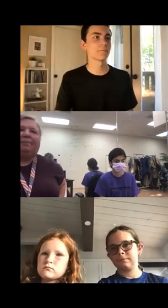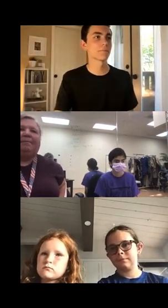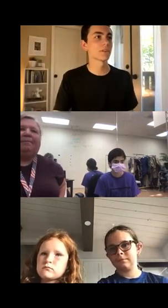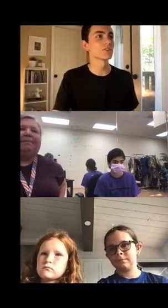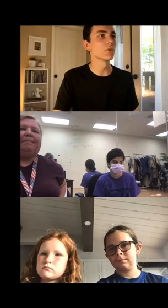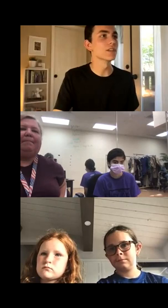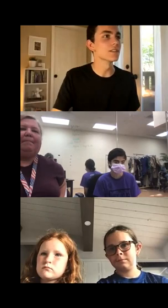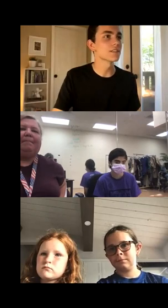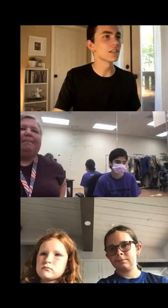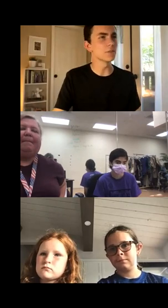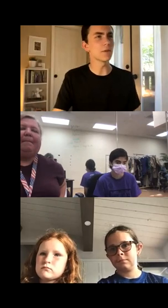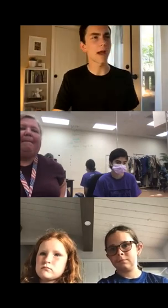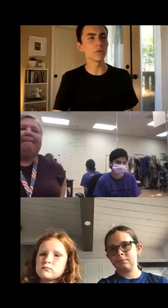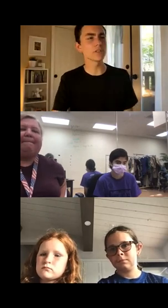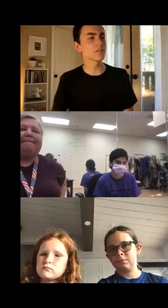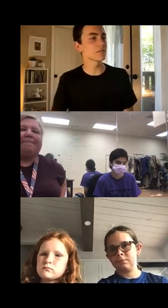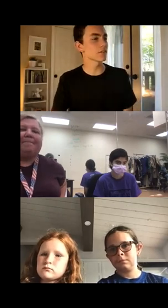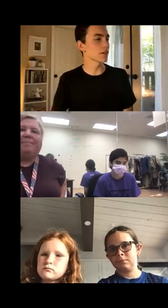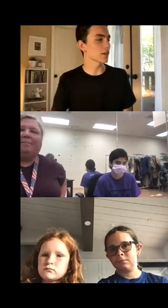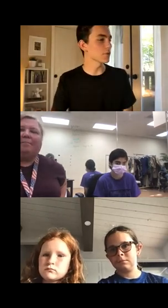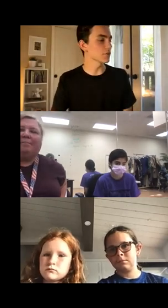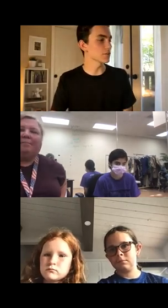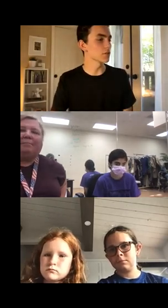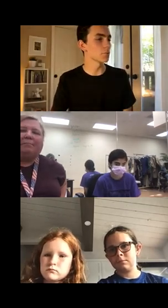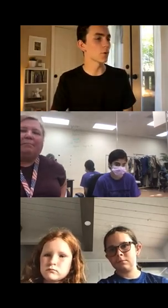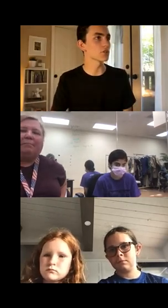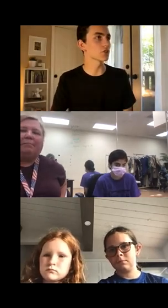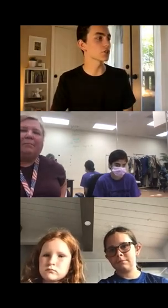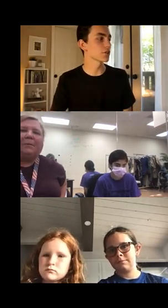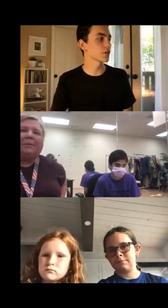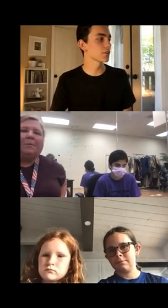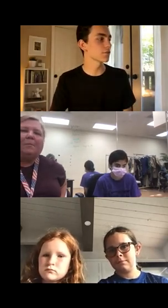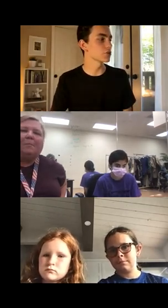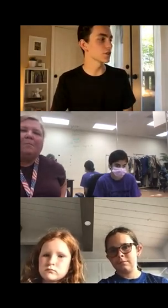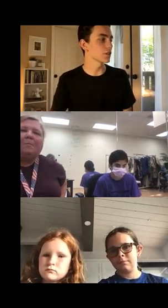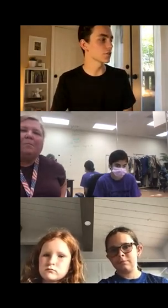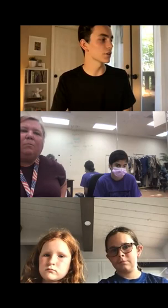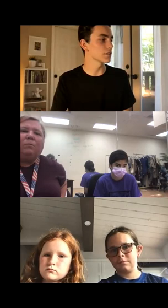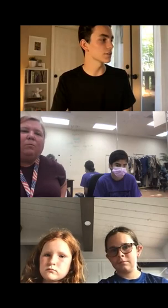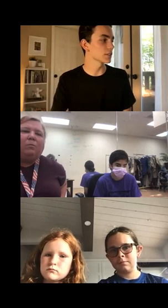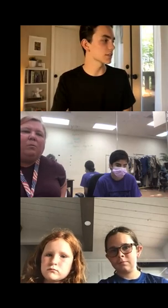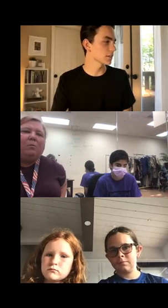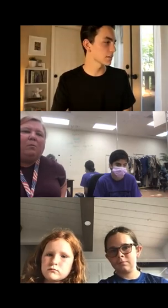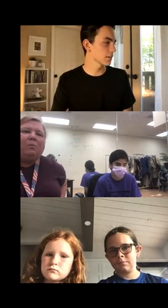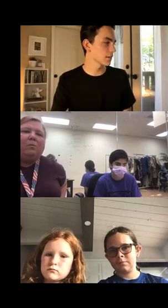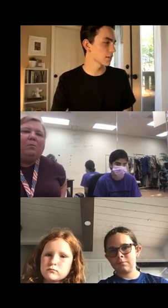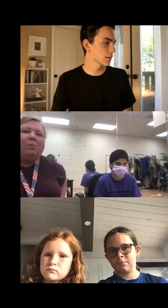Okay. So what is this? Can you see my mouse? I wonder if there's a little pointer feature. I think there is. Let's